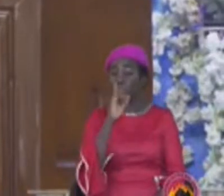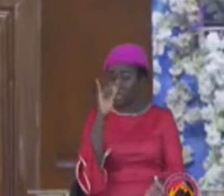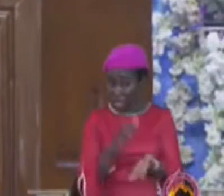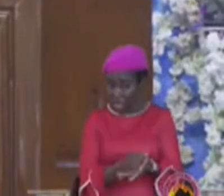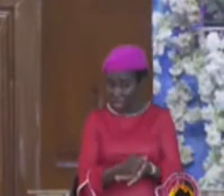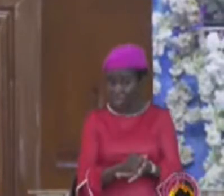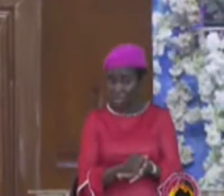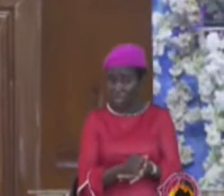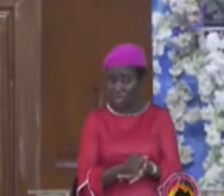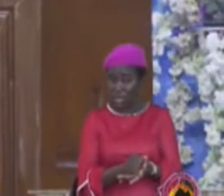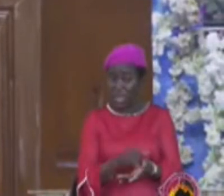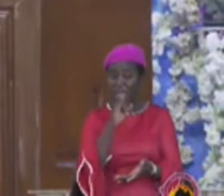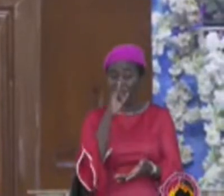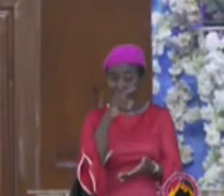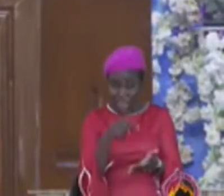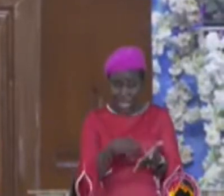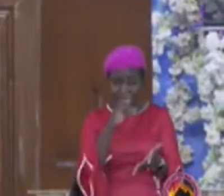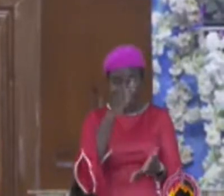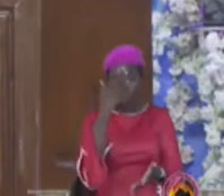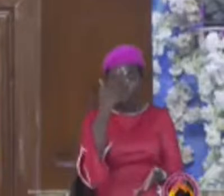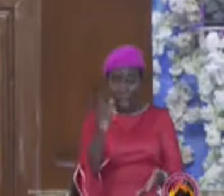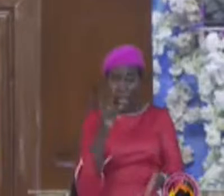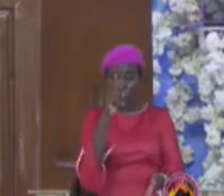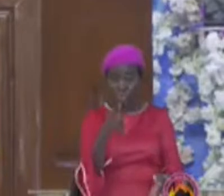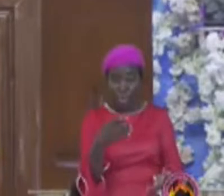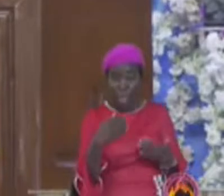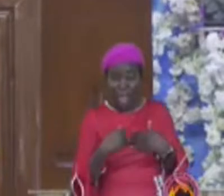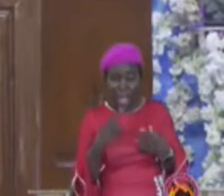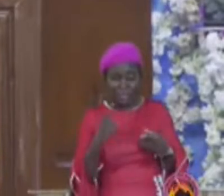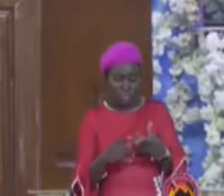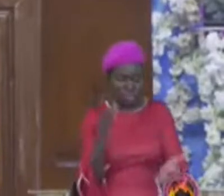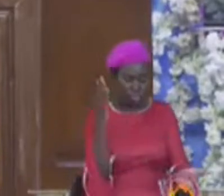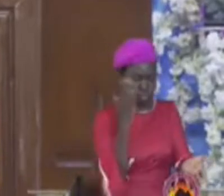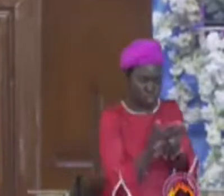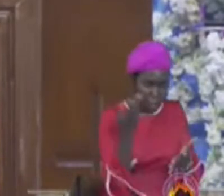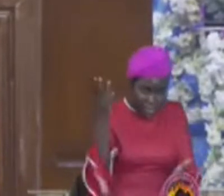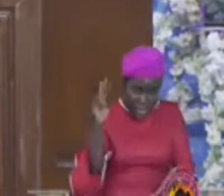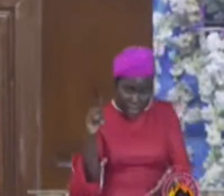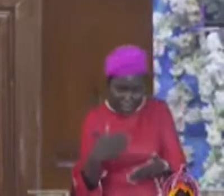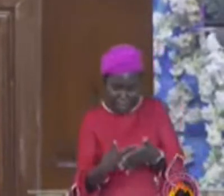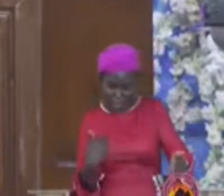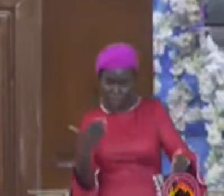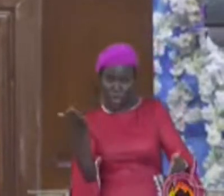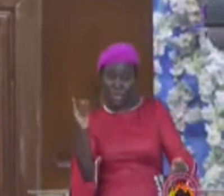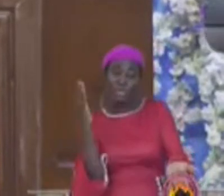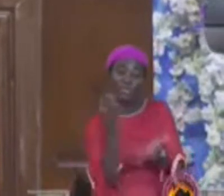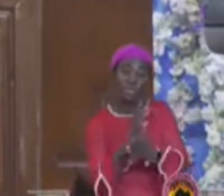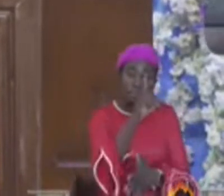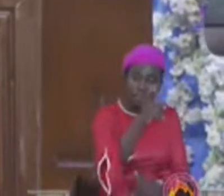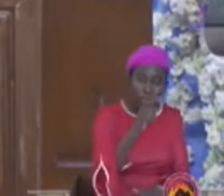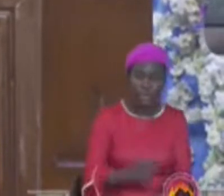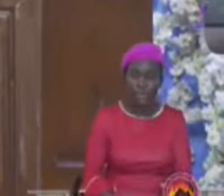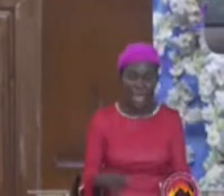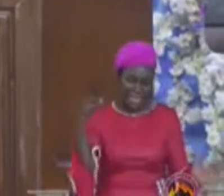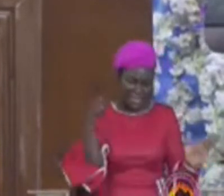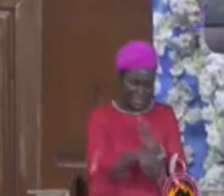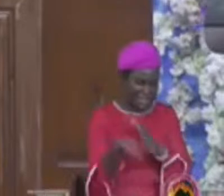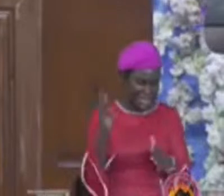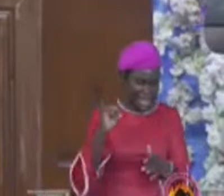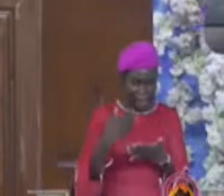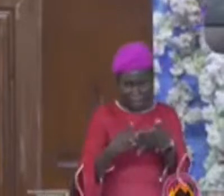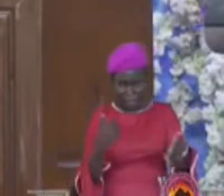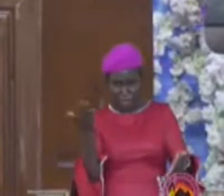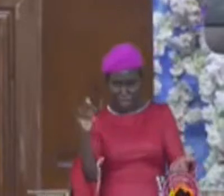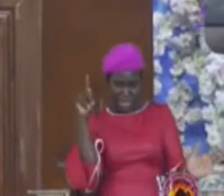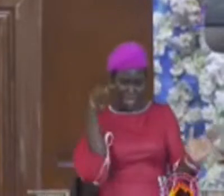why you have to stop them before they stop you. Quench them before they quench you. The enemy